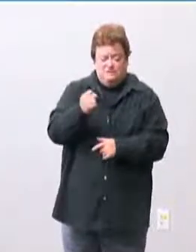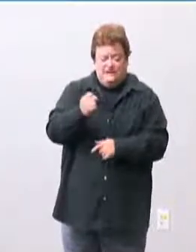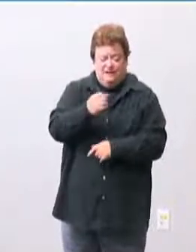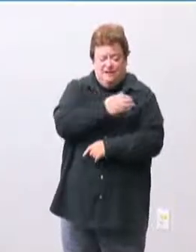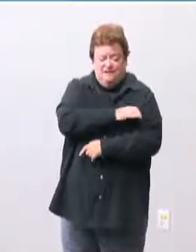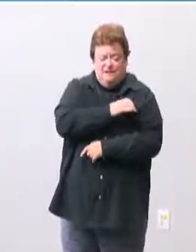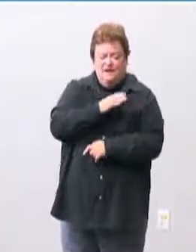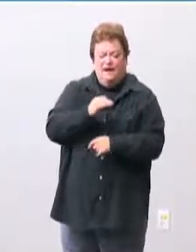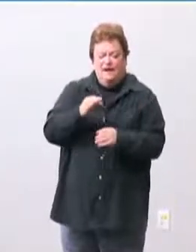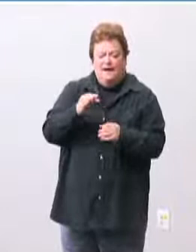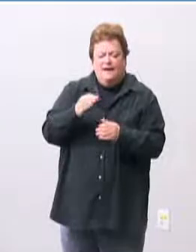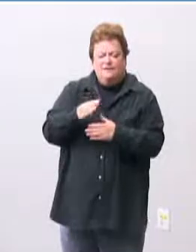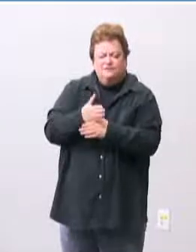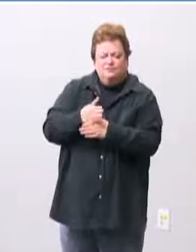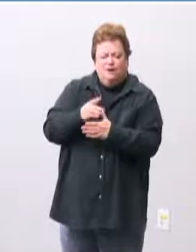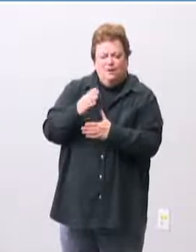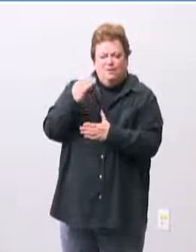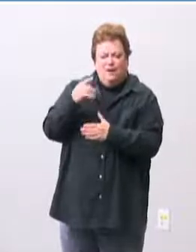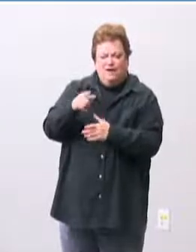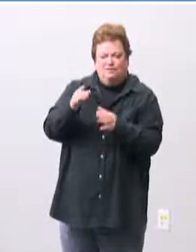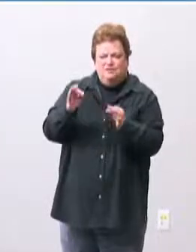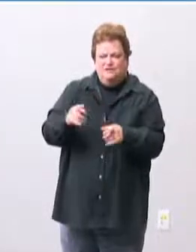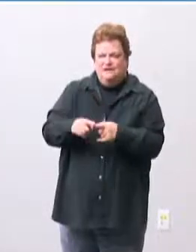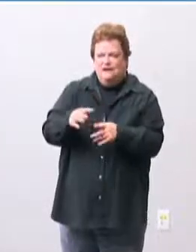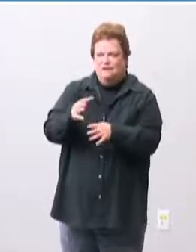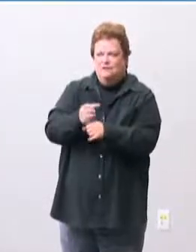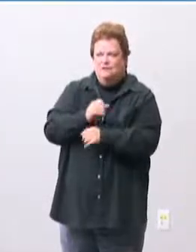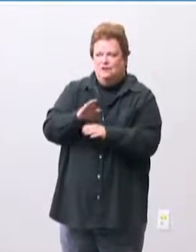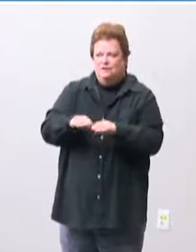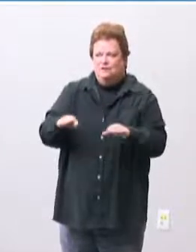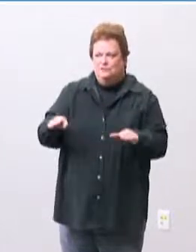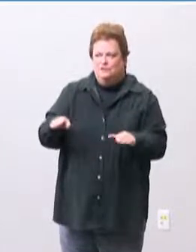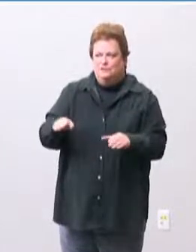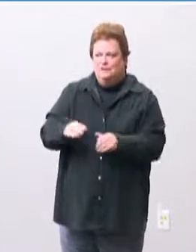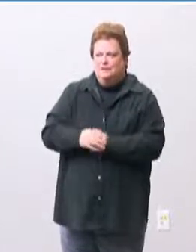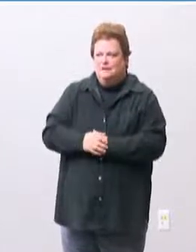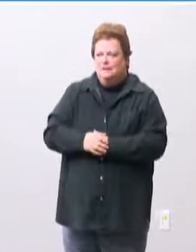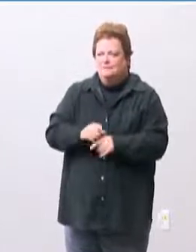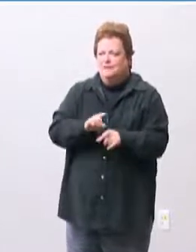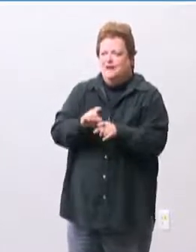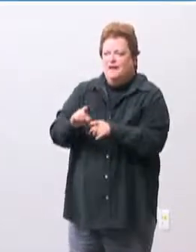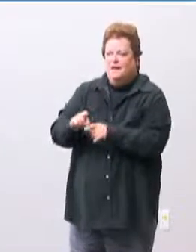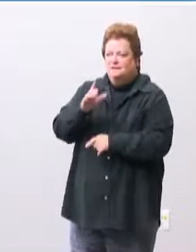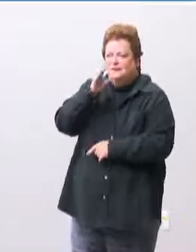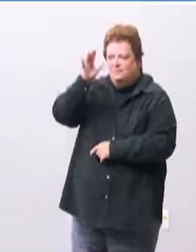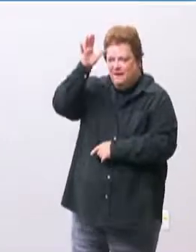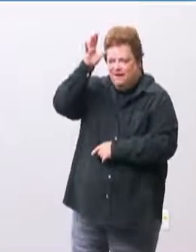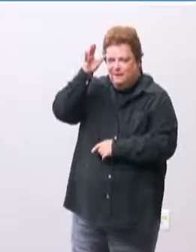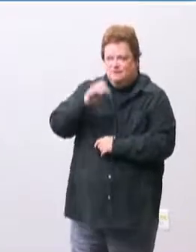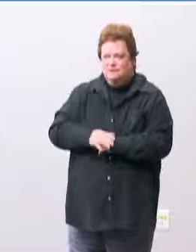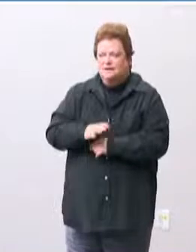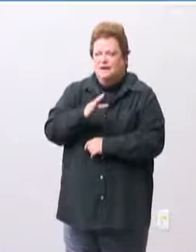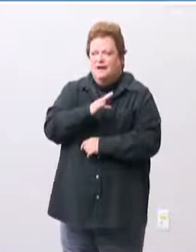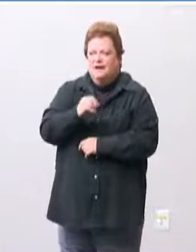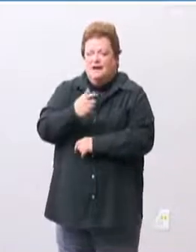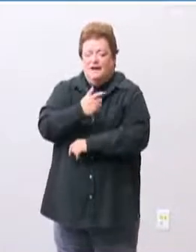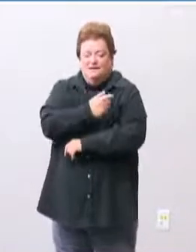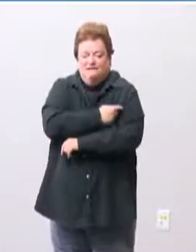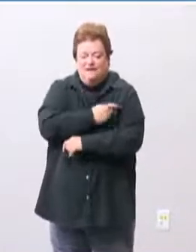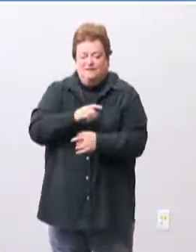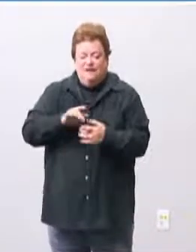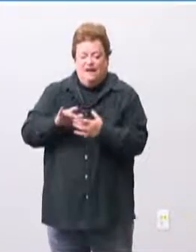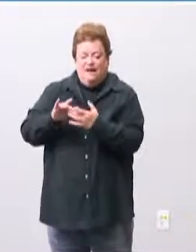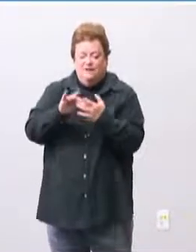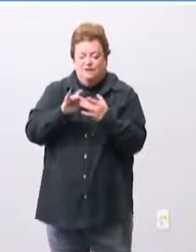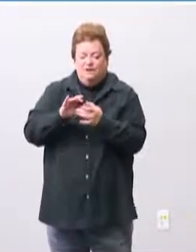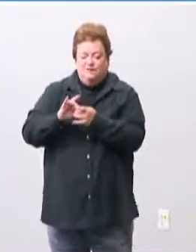she decided to get her children vaccinated. As a parent and as a vaccine outreach coordinator